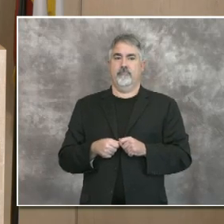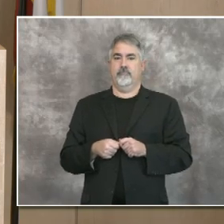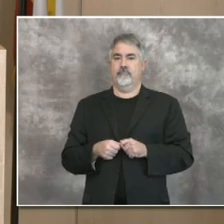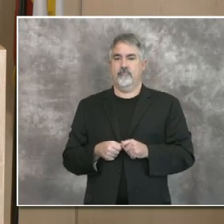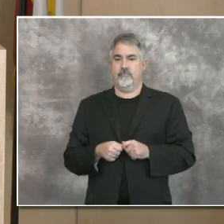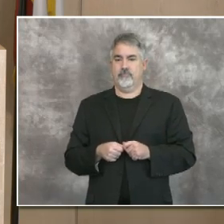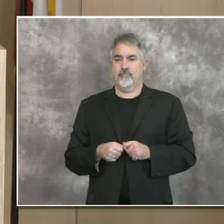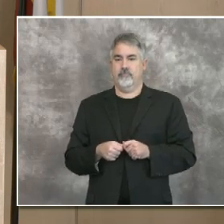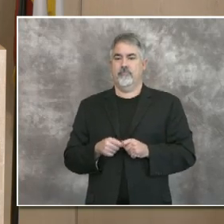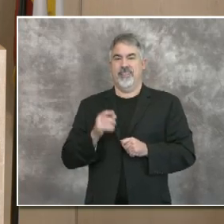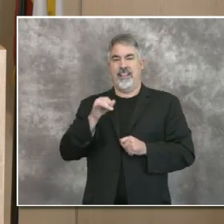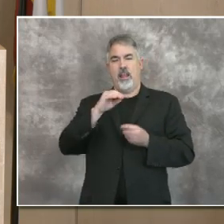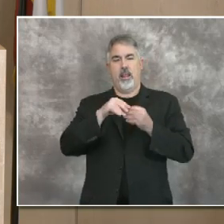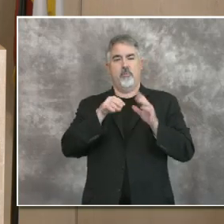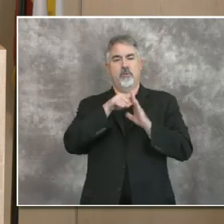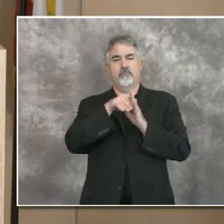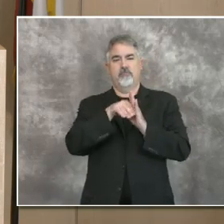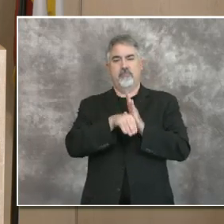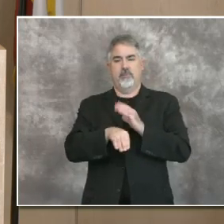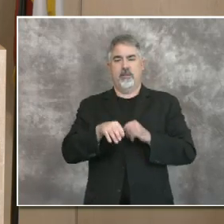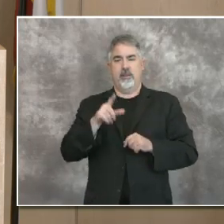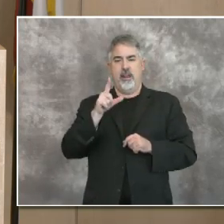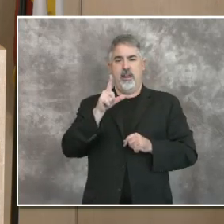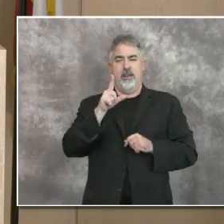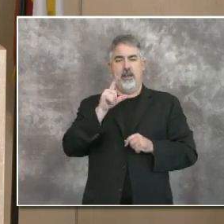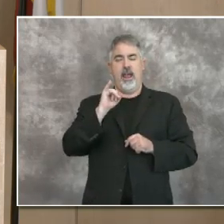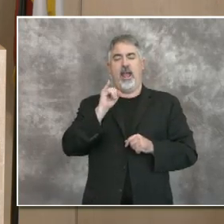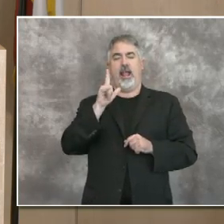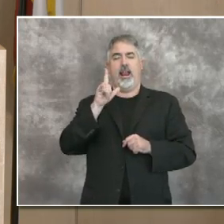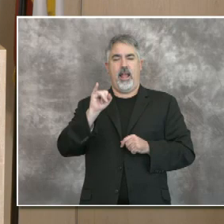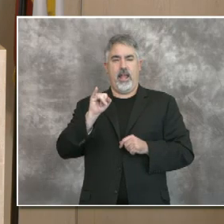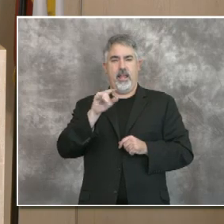illnesses and the COVID-19 syndromic